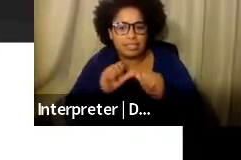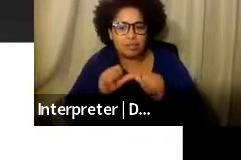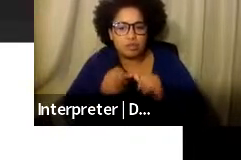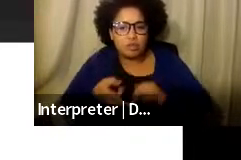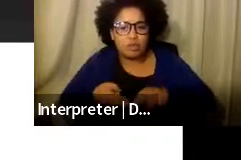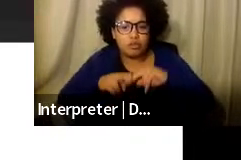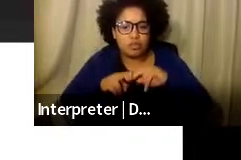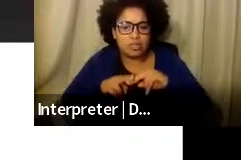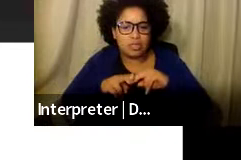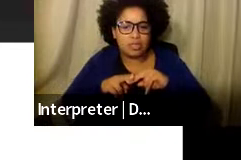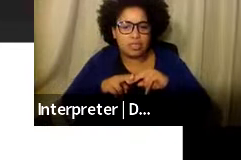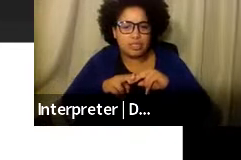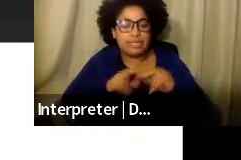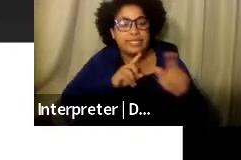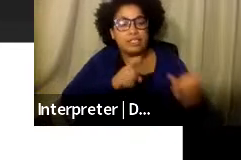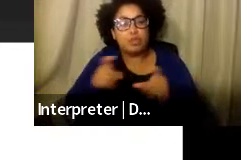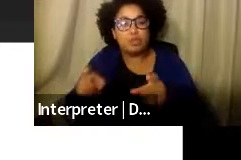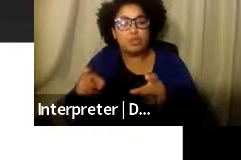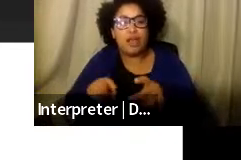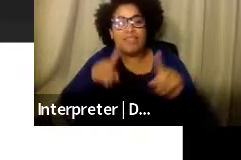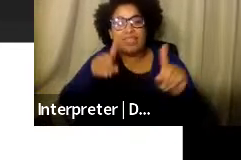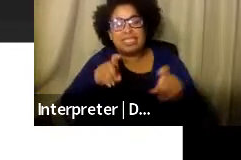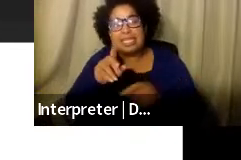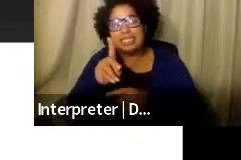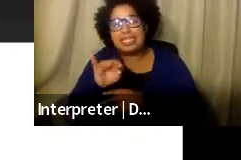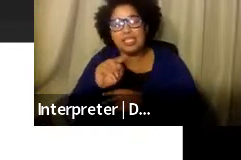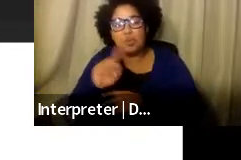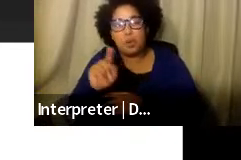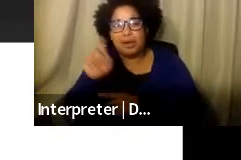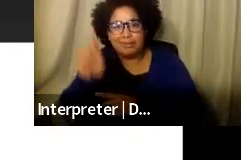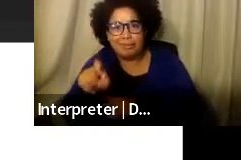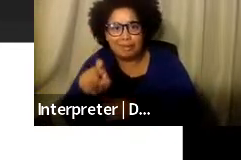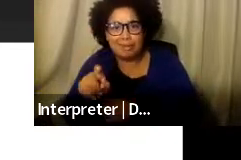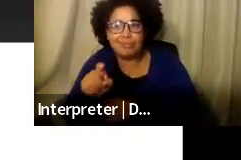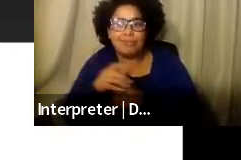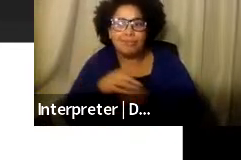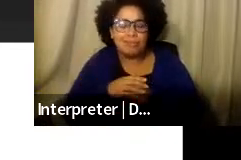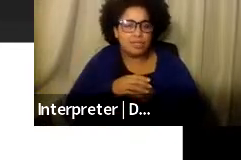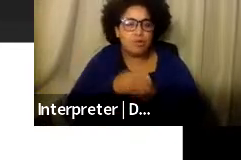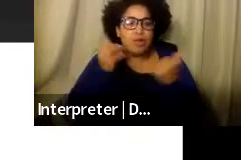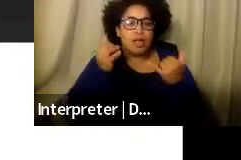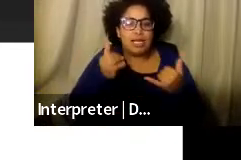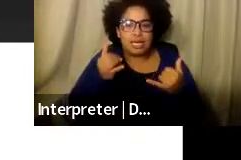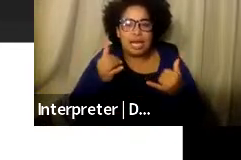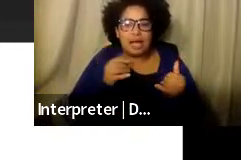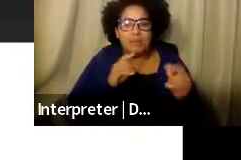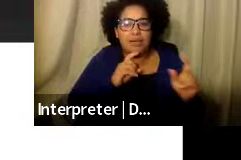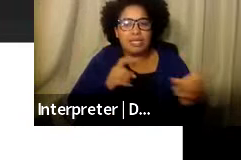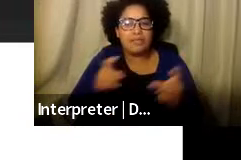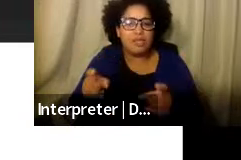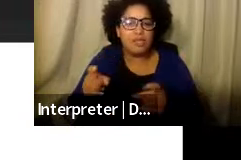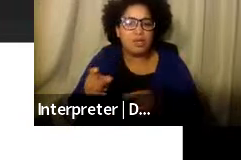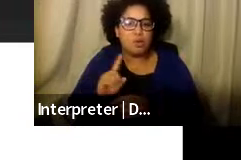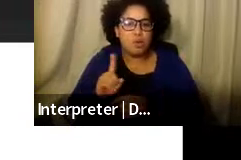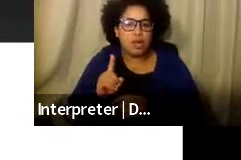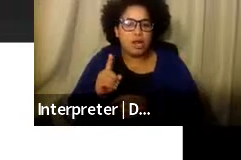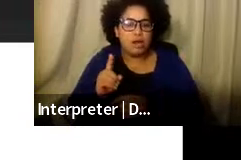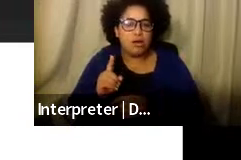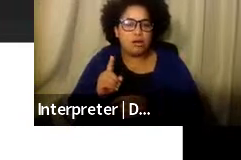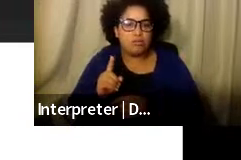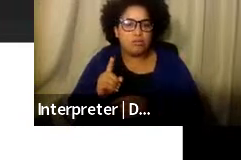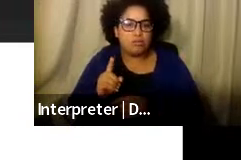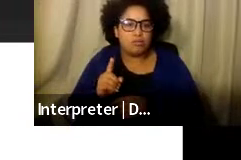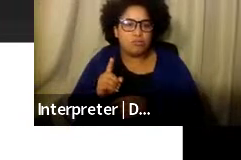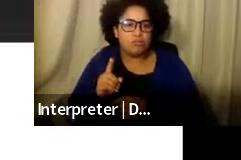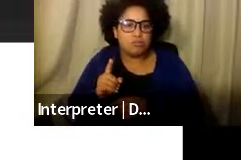increase distribution of those test kits where they're needed most. So right now they're pretty much being distributed wherever we are, but if it's needed